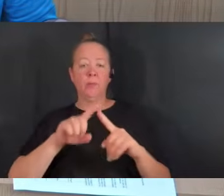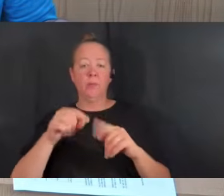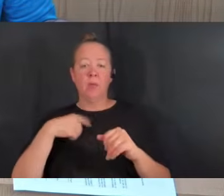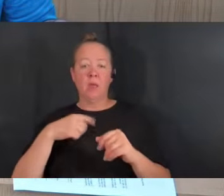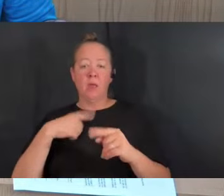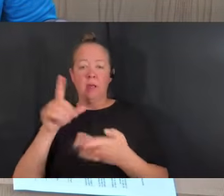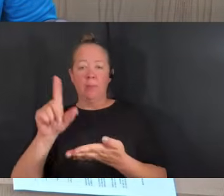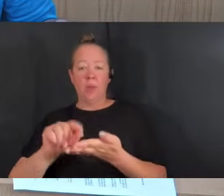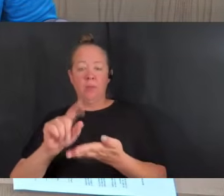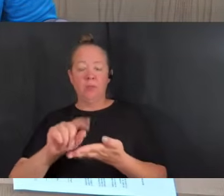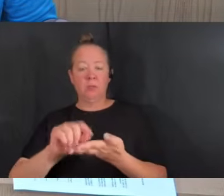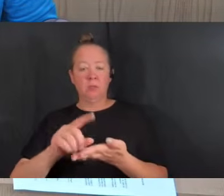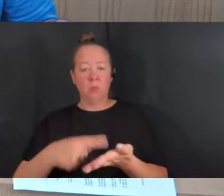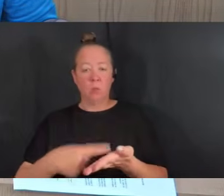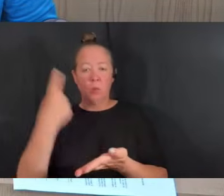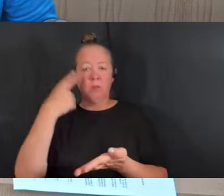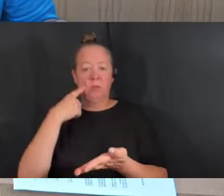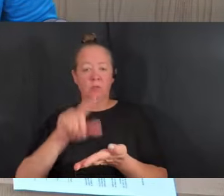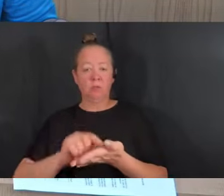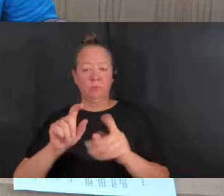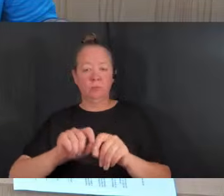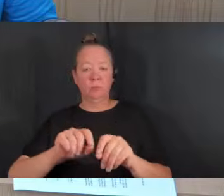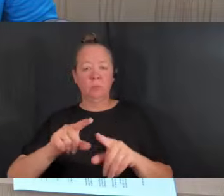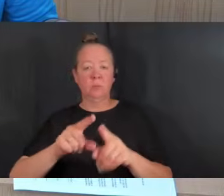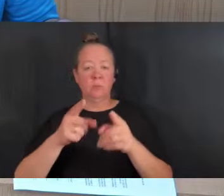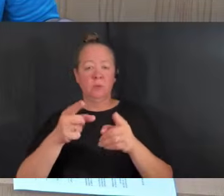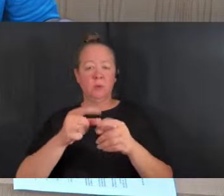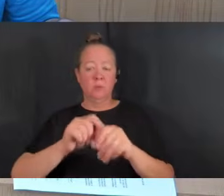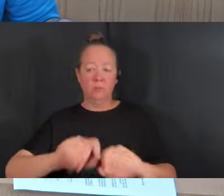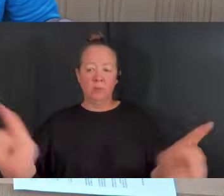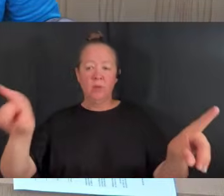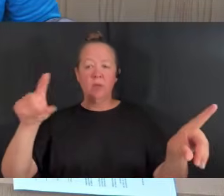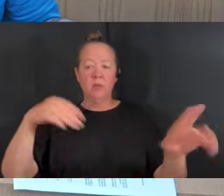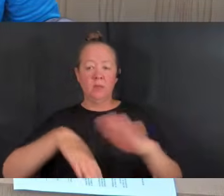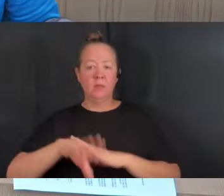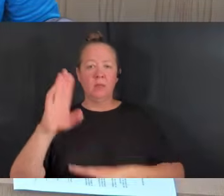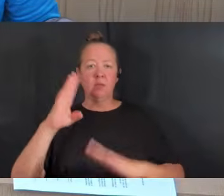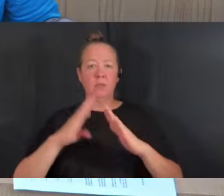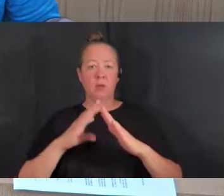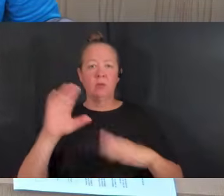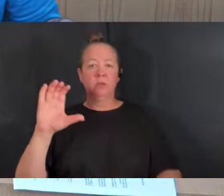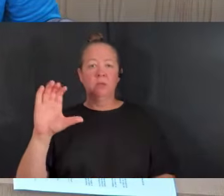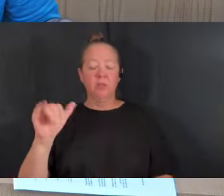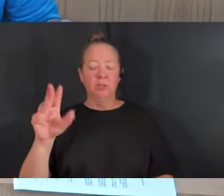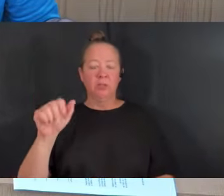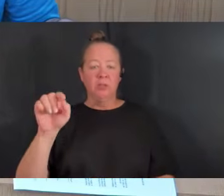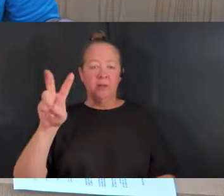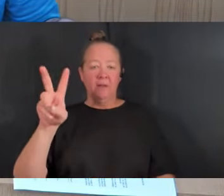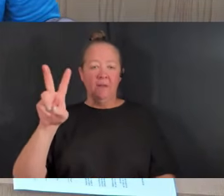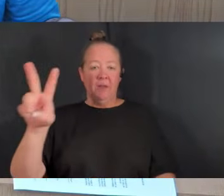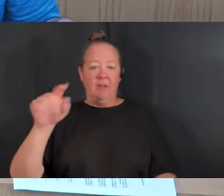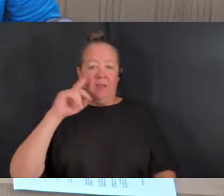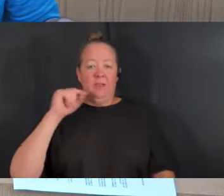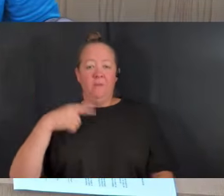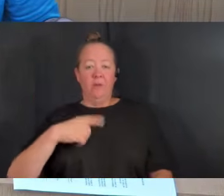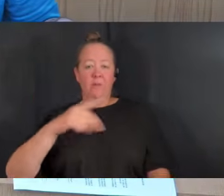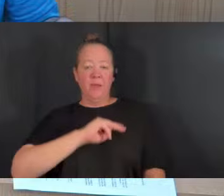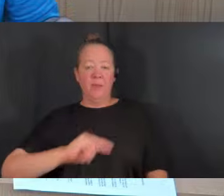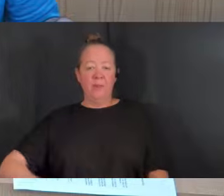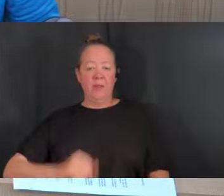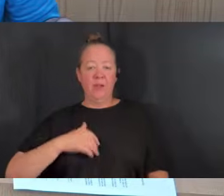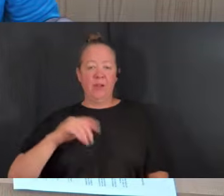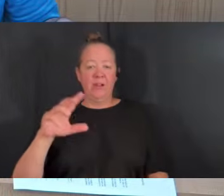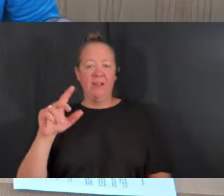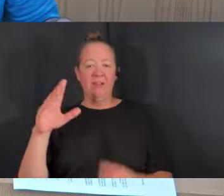in a newspaper of general circulation in the town of Cheverly. Introduced by the mayor and town council at a regular